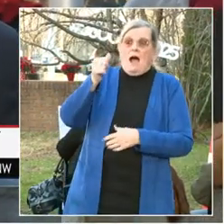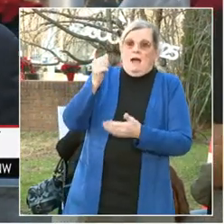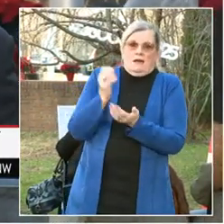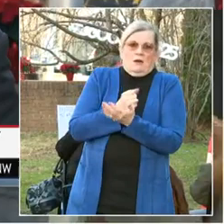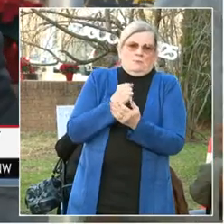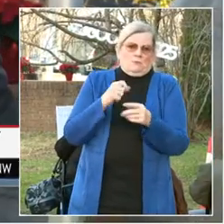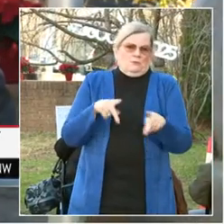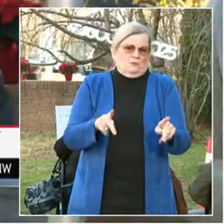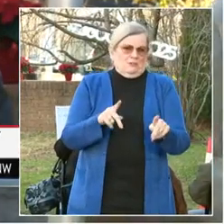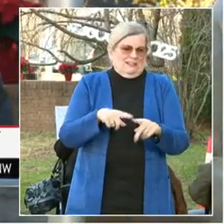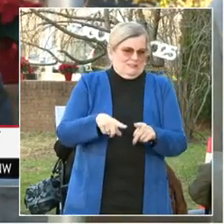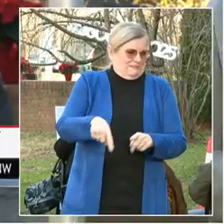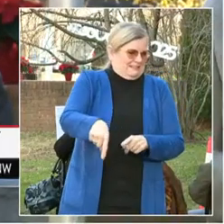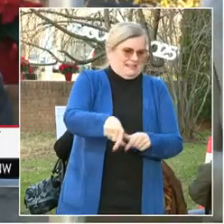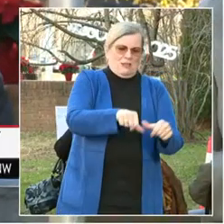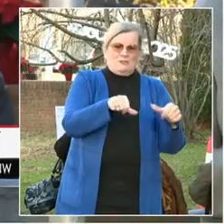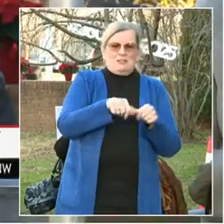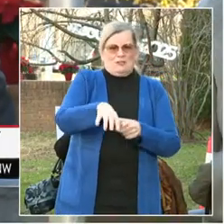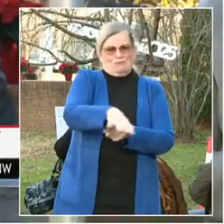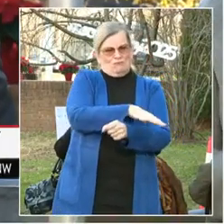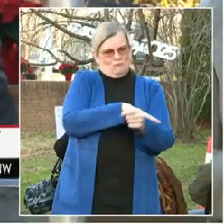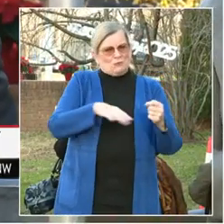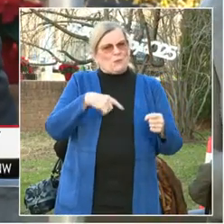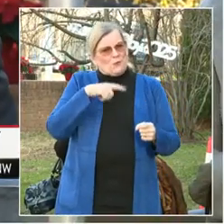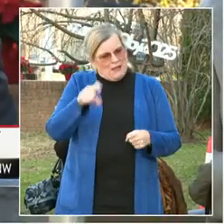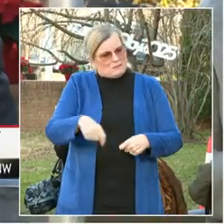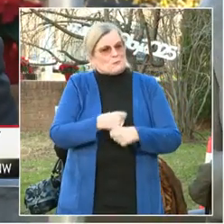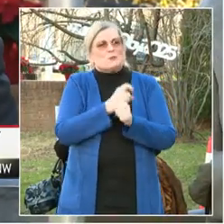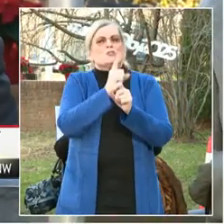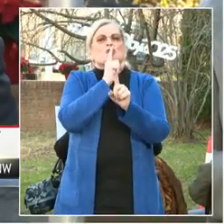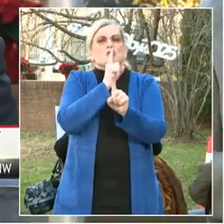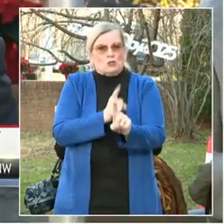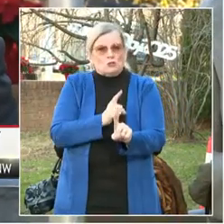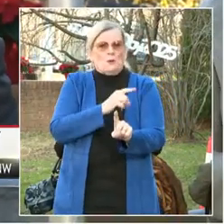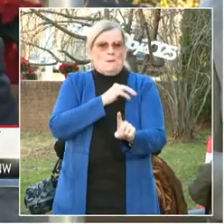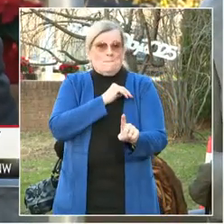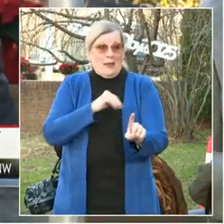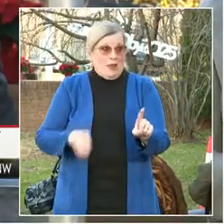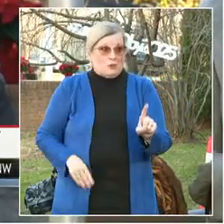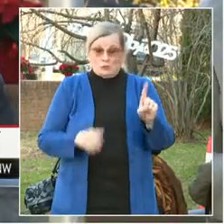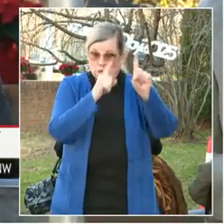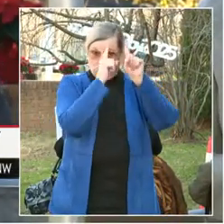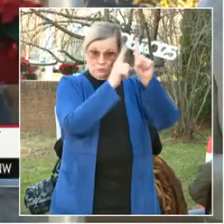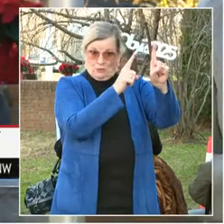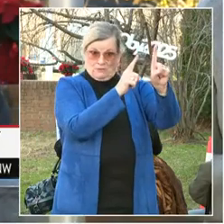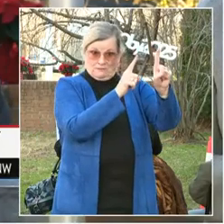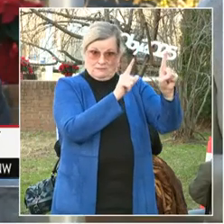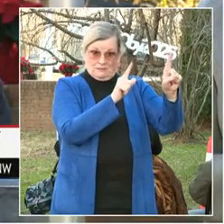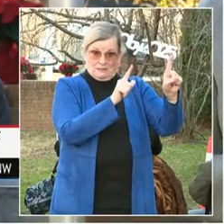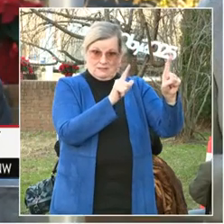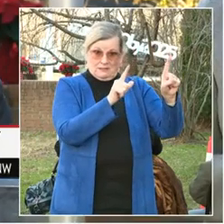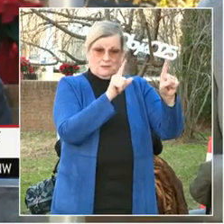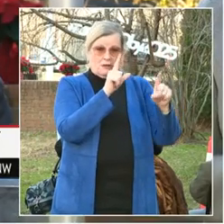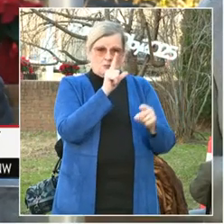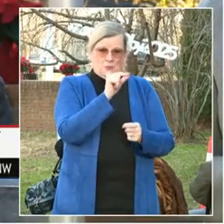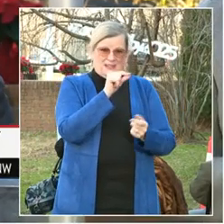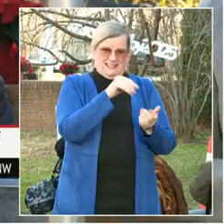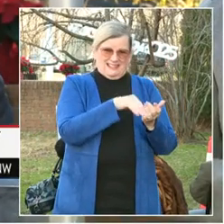what we have to do is we have to make sure that we hit the mayor's goal of 1,990 units of affordable housing by